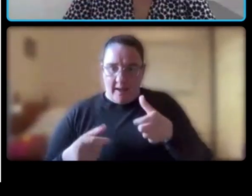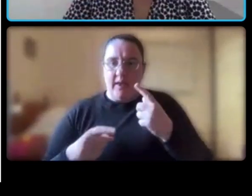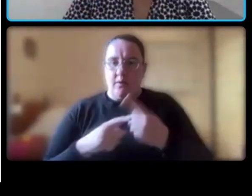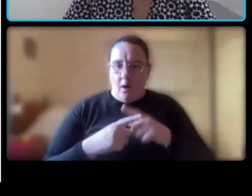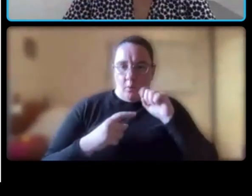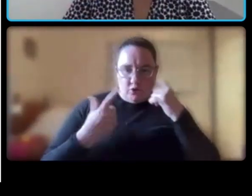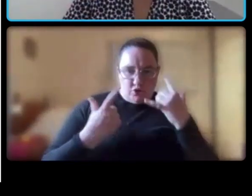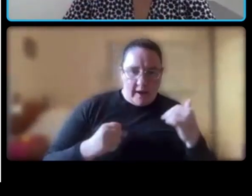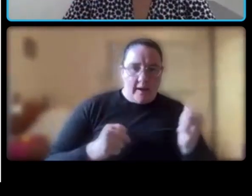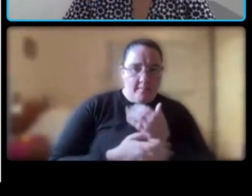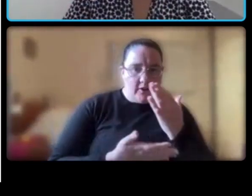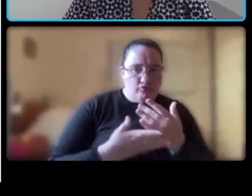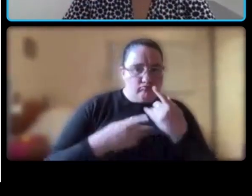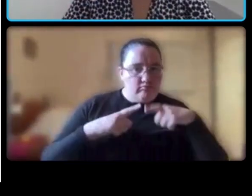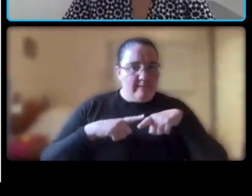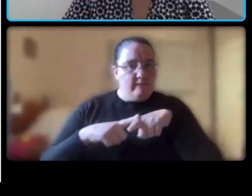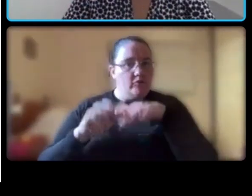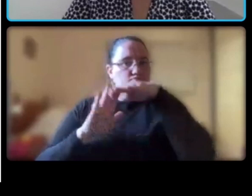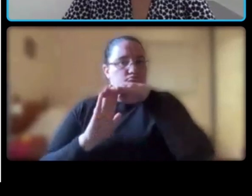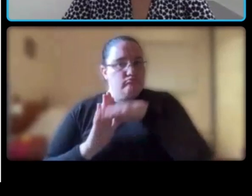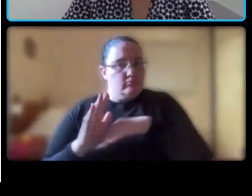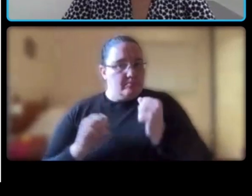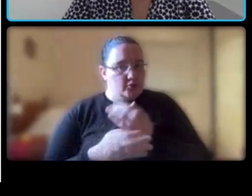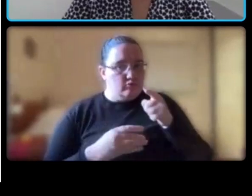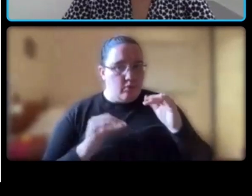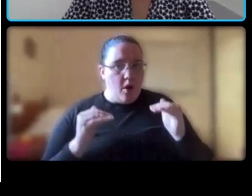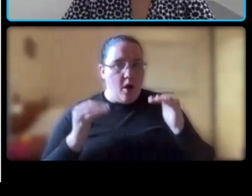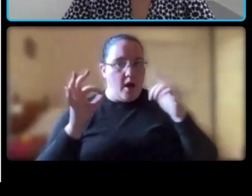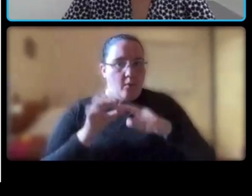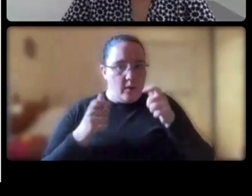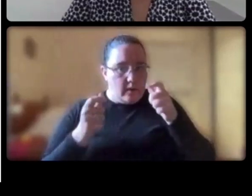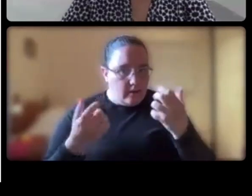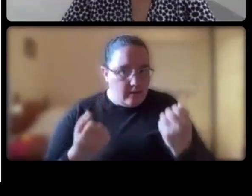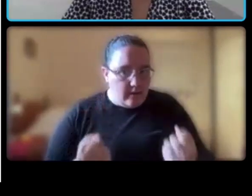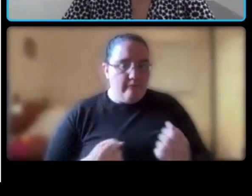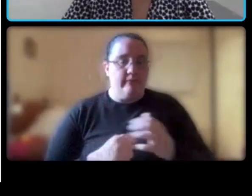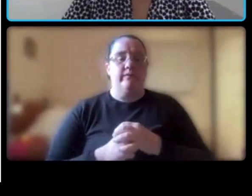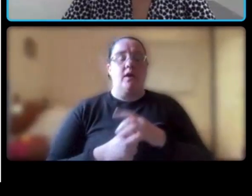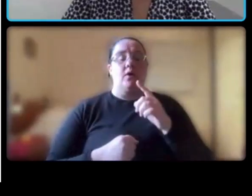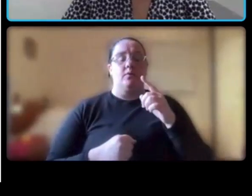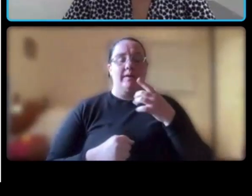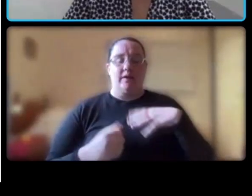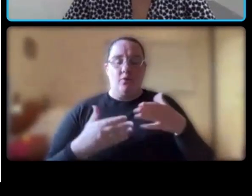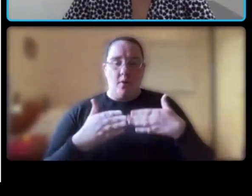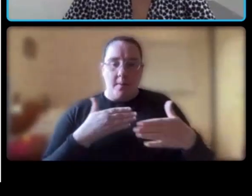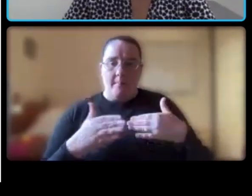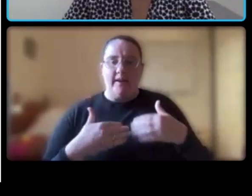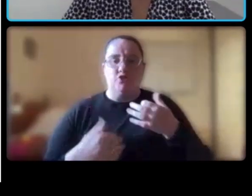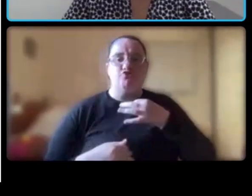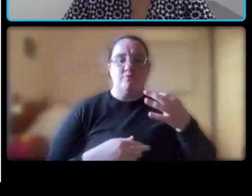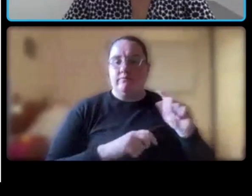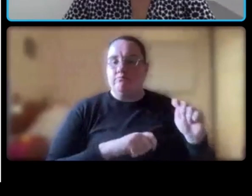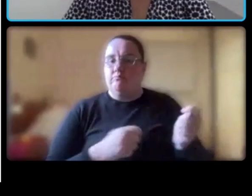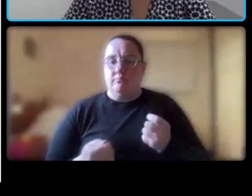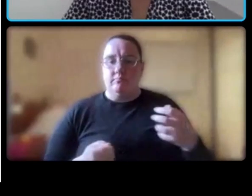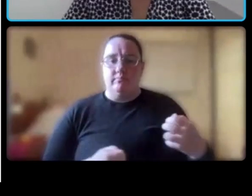standards, and obligations specific to providers to manage provider-specific risks. This approach will strengthen